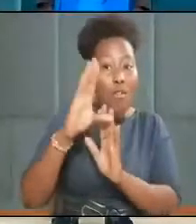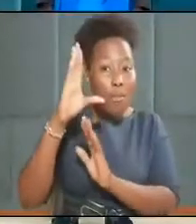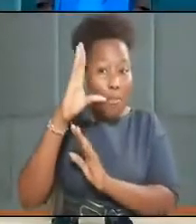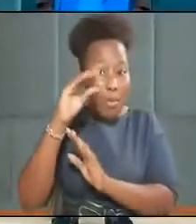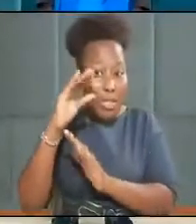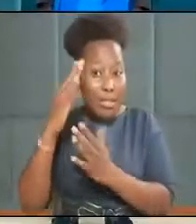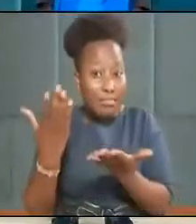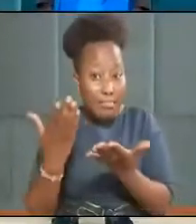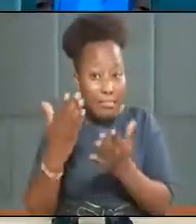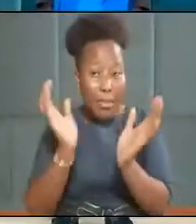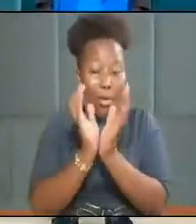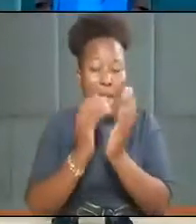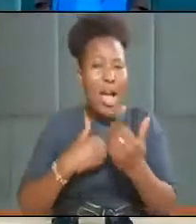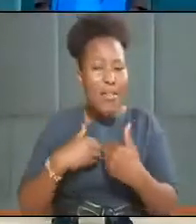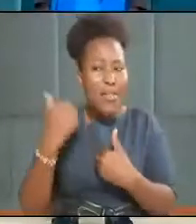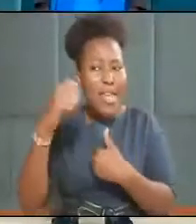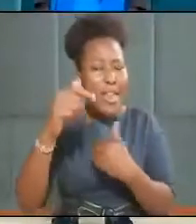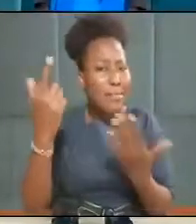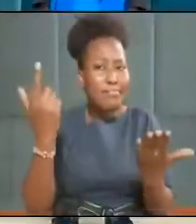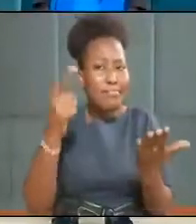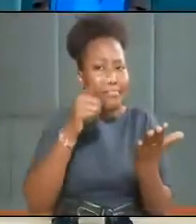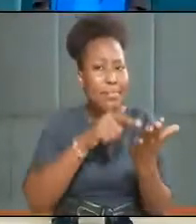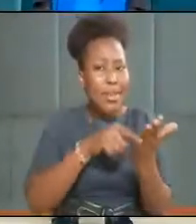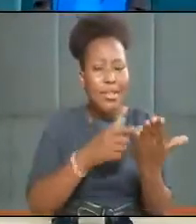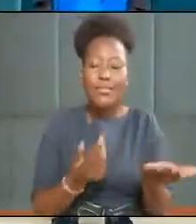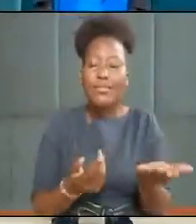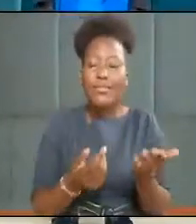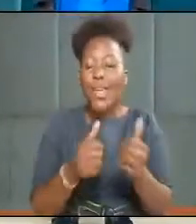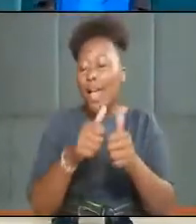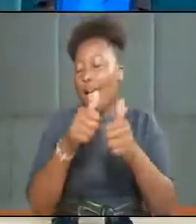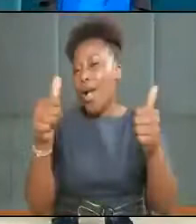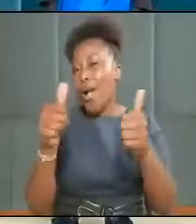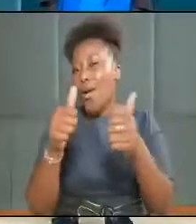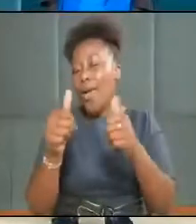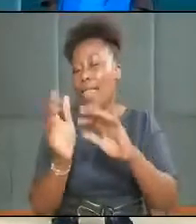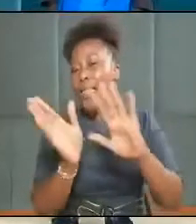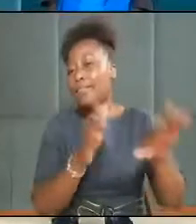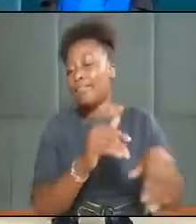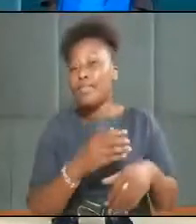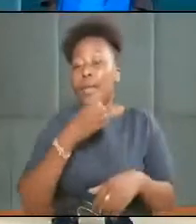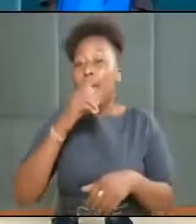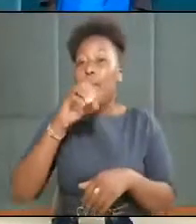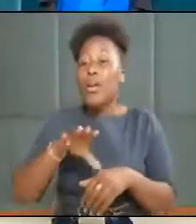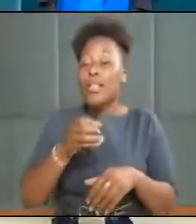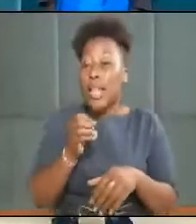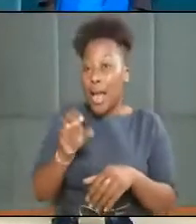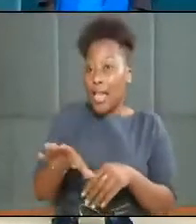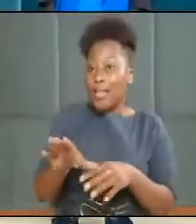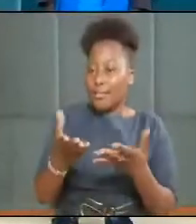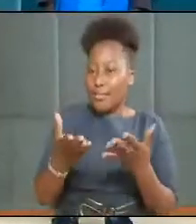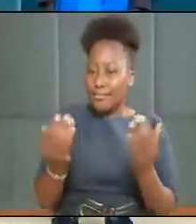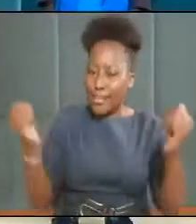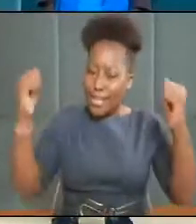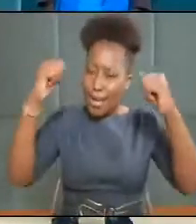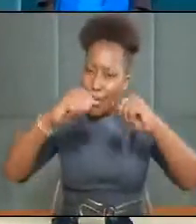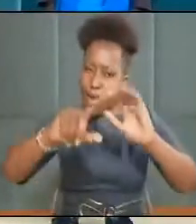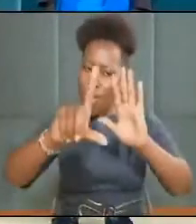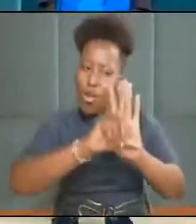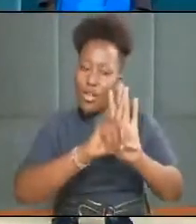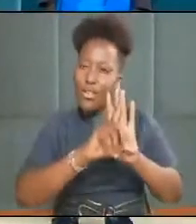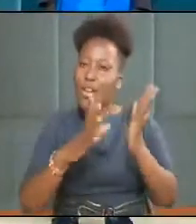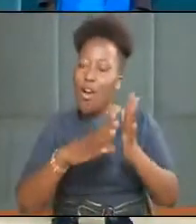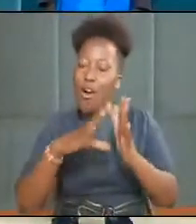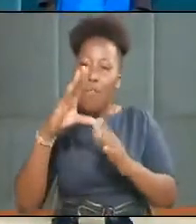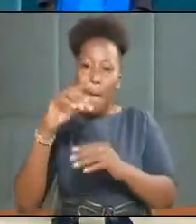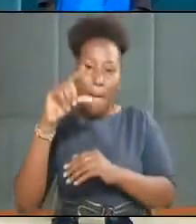Moses? Paul, do you have any point? Very well. Boys and girls, ceremonial laws or the laws